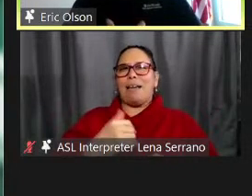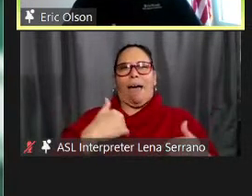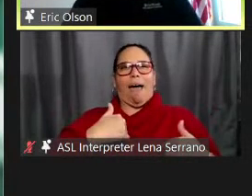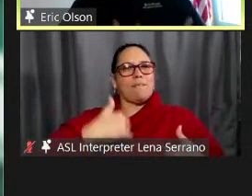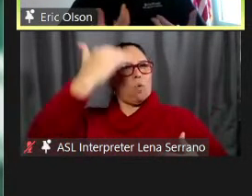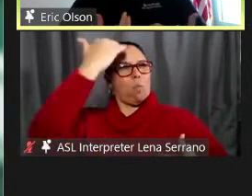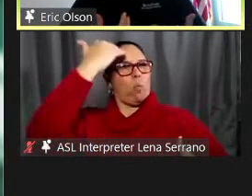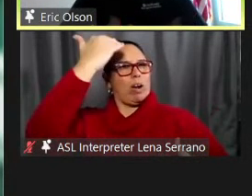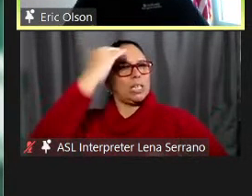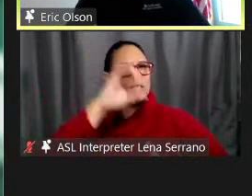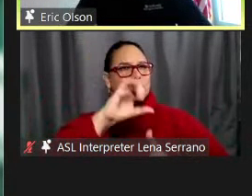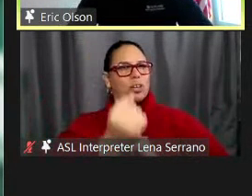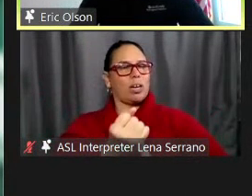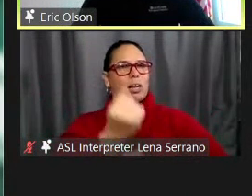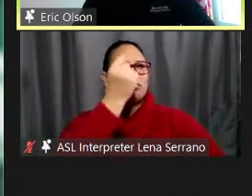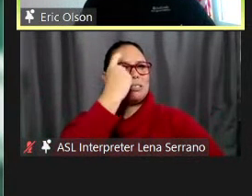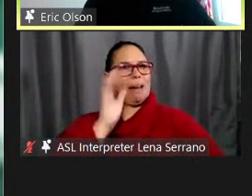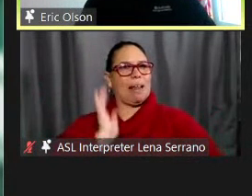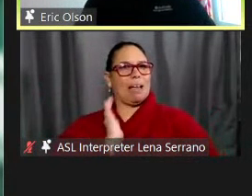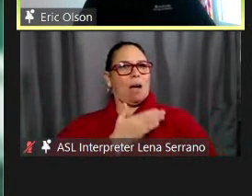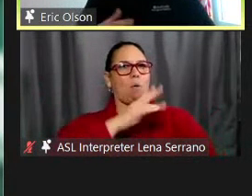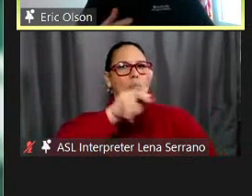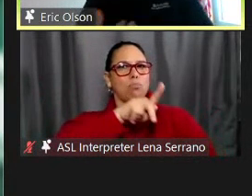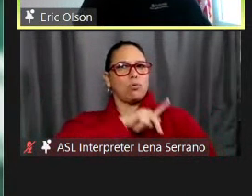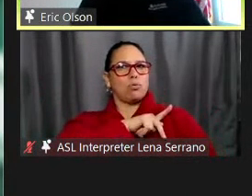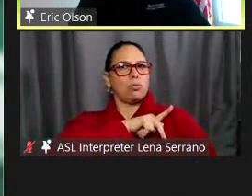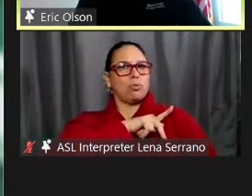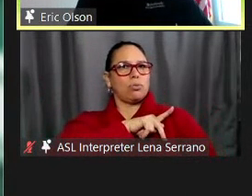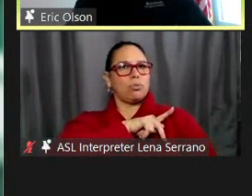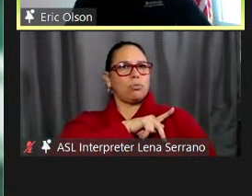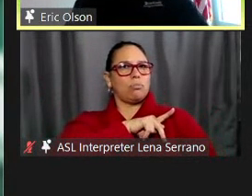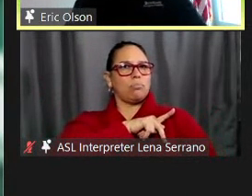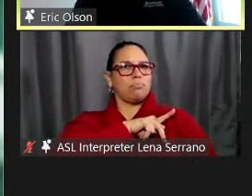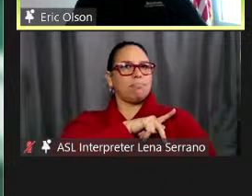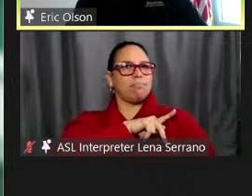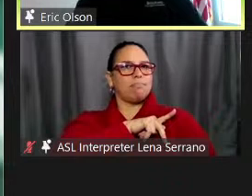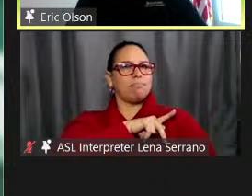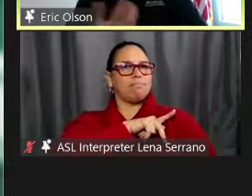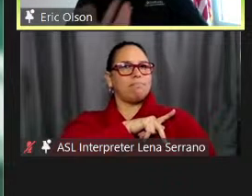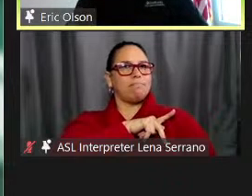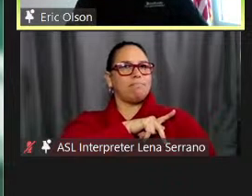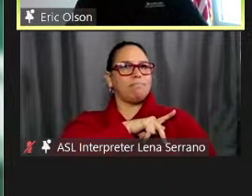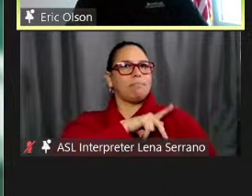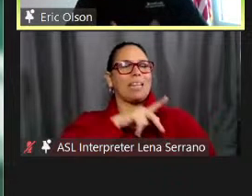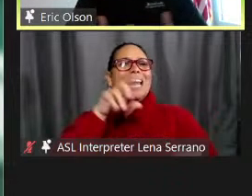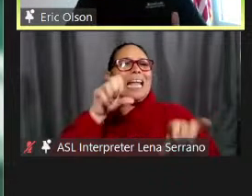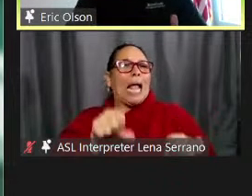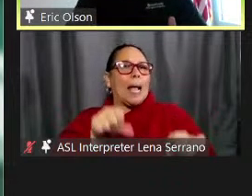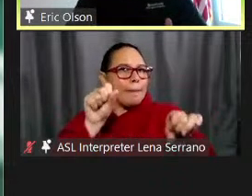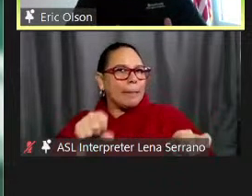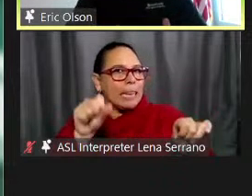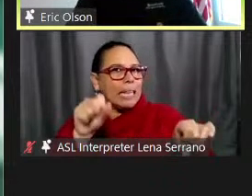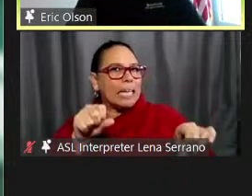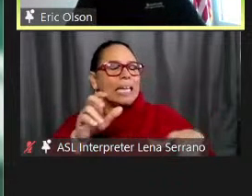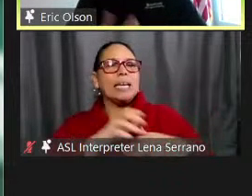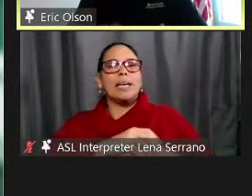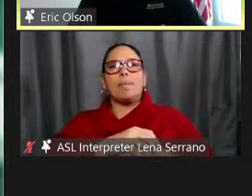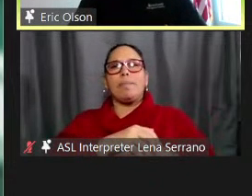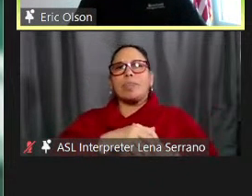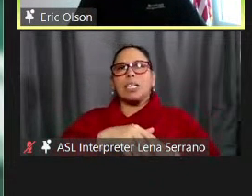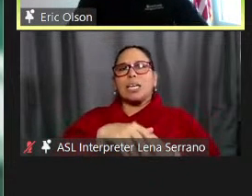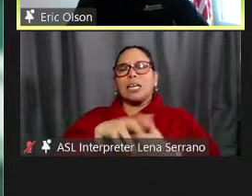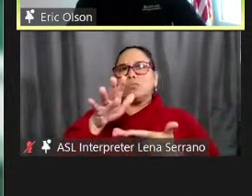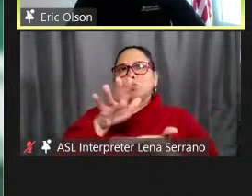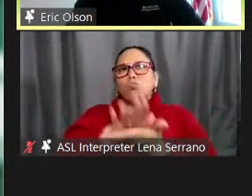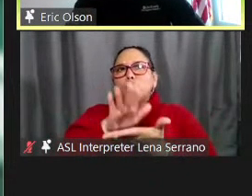some understanding of our own personal capabilities. Okay, so what can we do as a district or personally as a campus to reduce